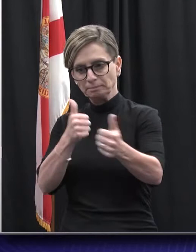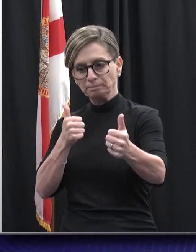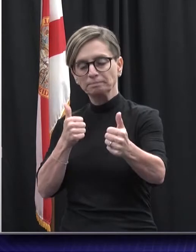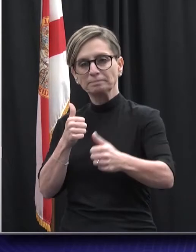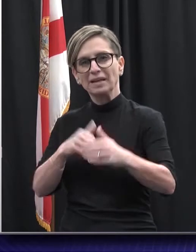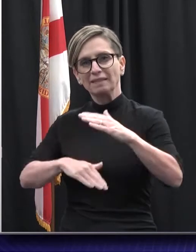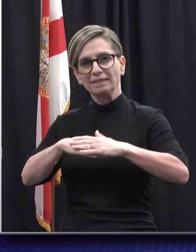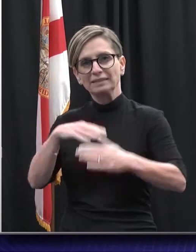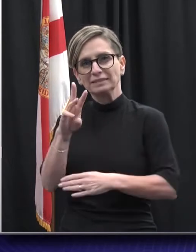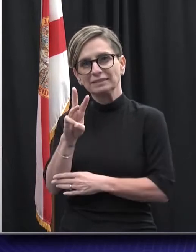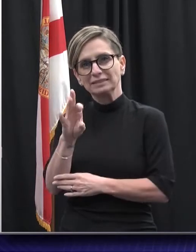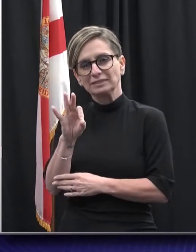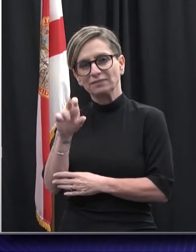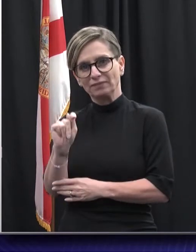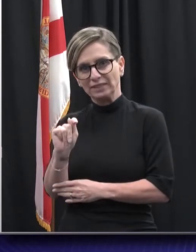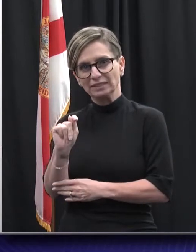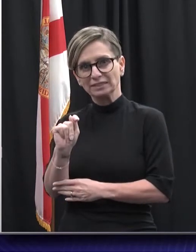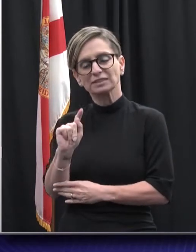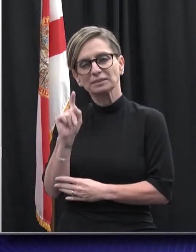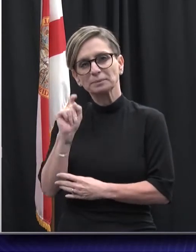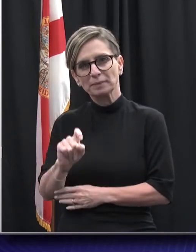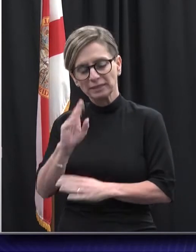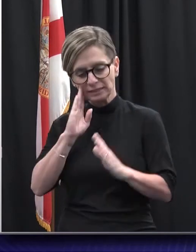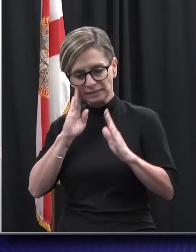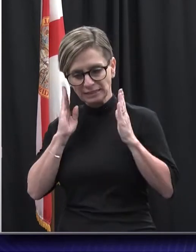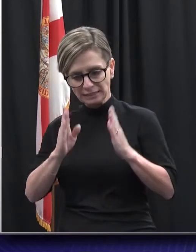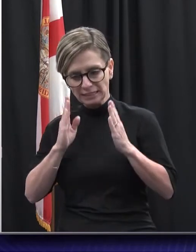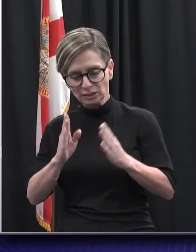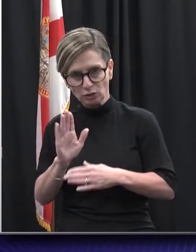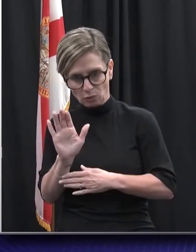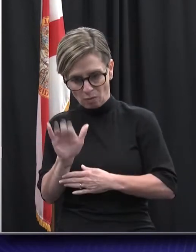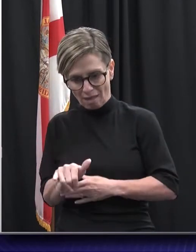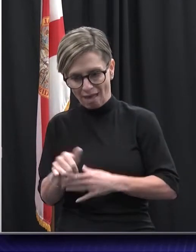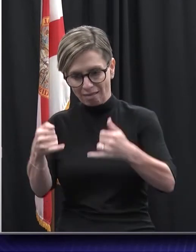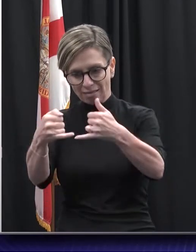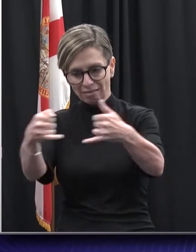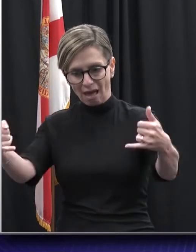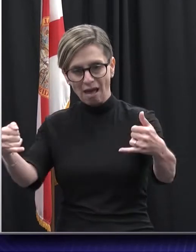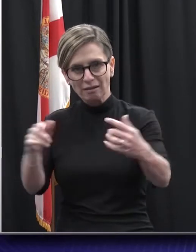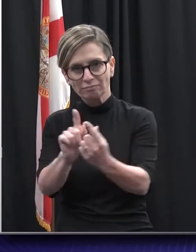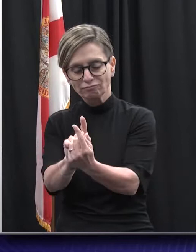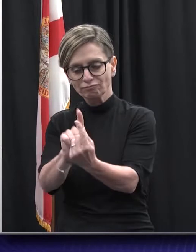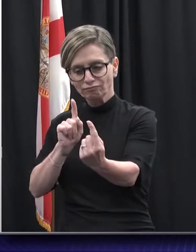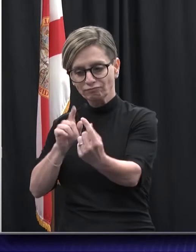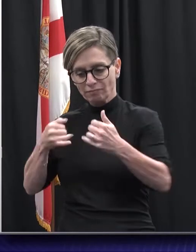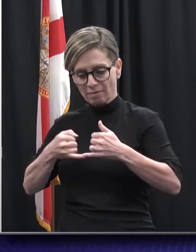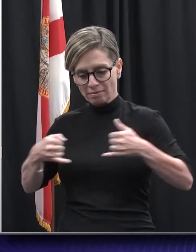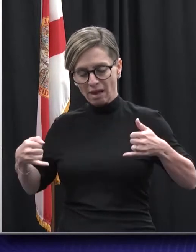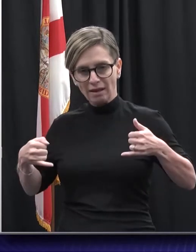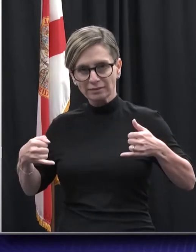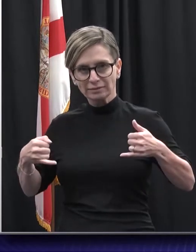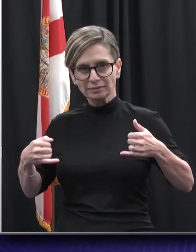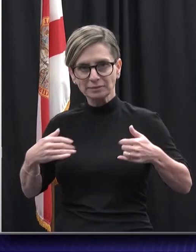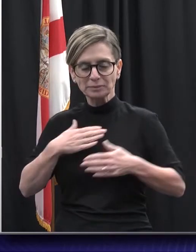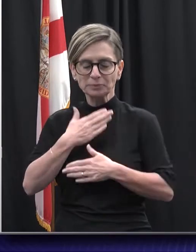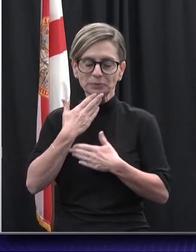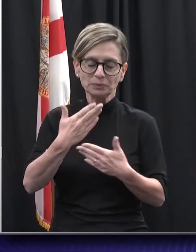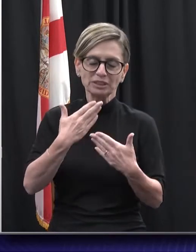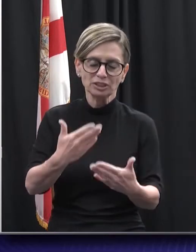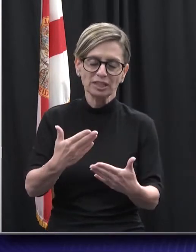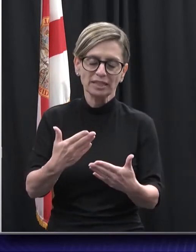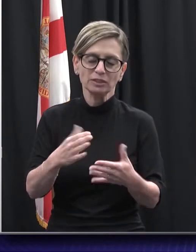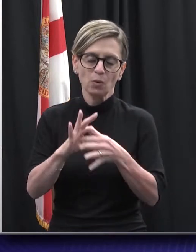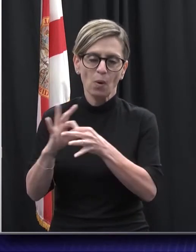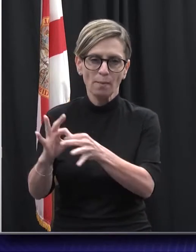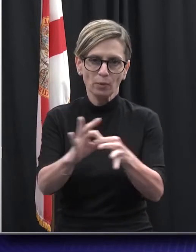attention to detail that we need to keep everybody safe, and I appreciate that cooperation. As part of St. Lucie County's